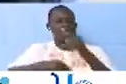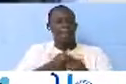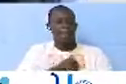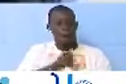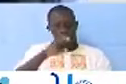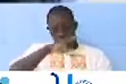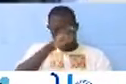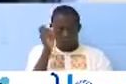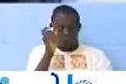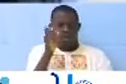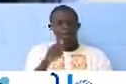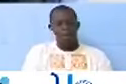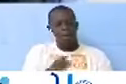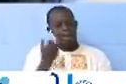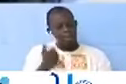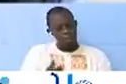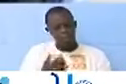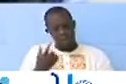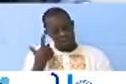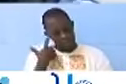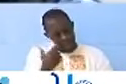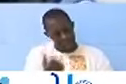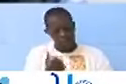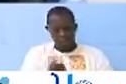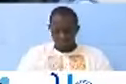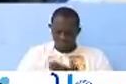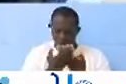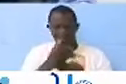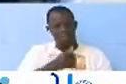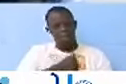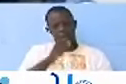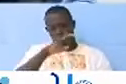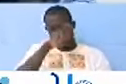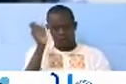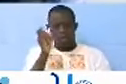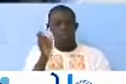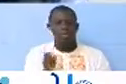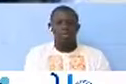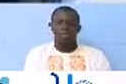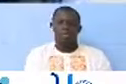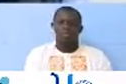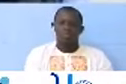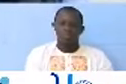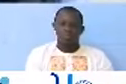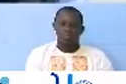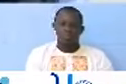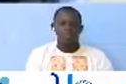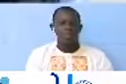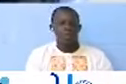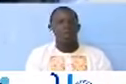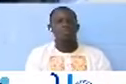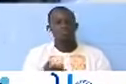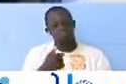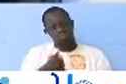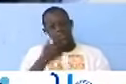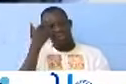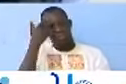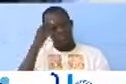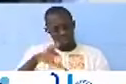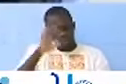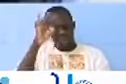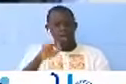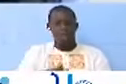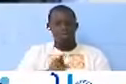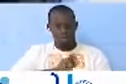job impressed people. So nata abzunu safe NIA kumo NIA lang. Then I decided to write